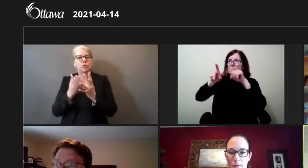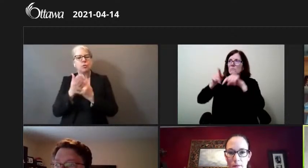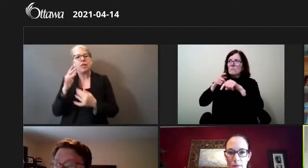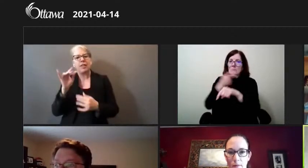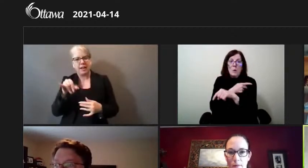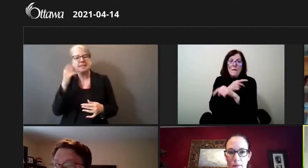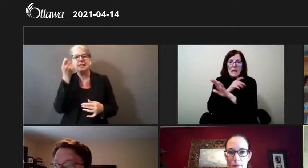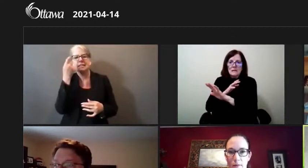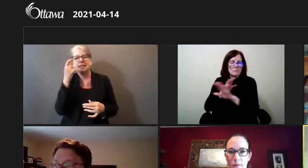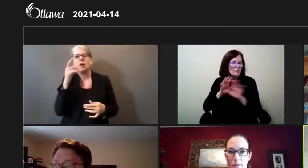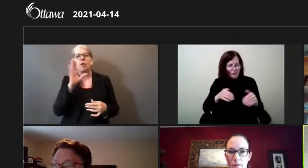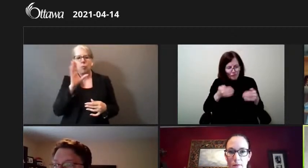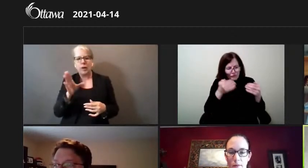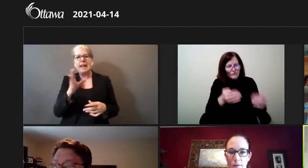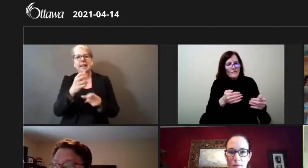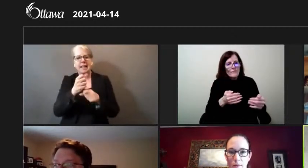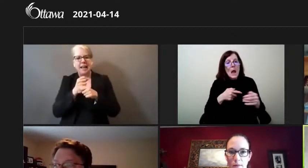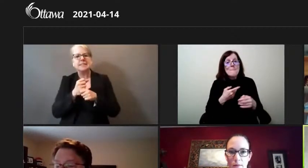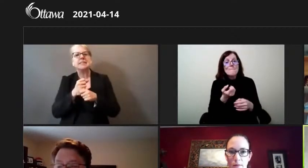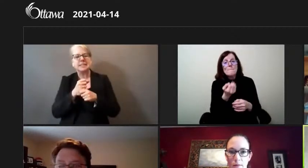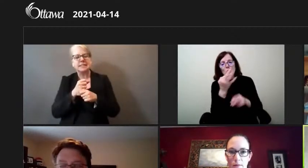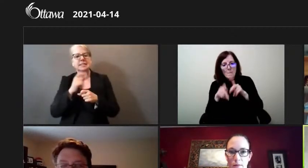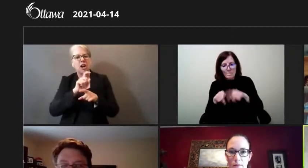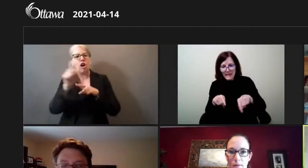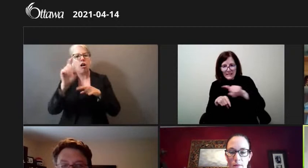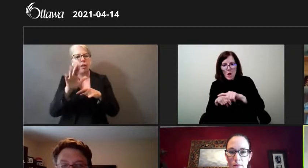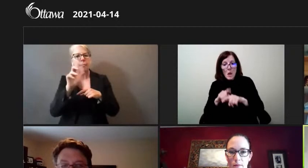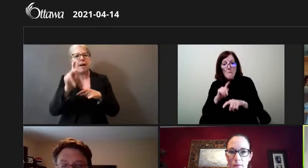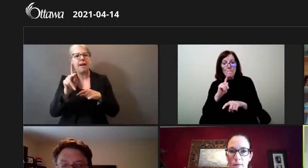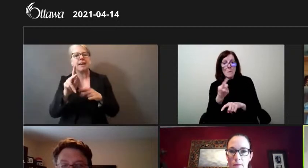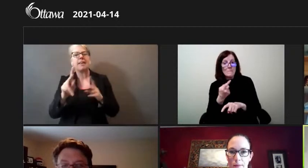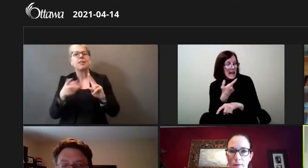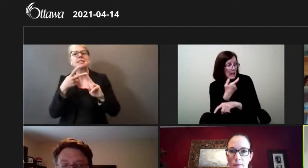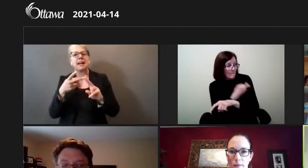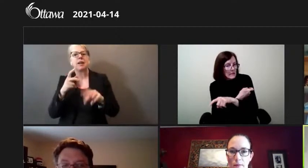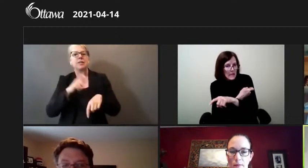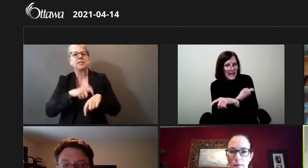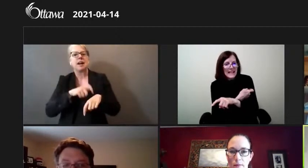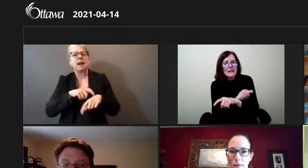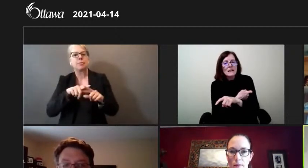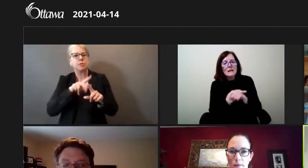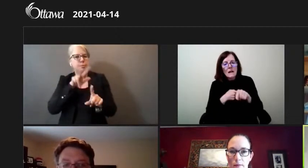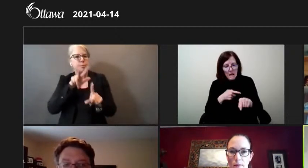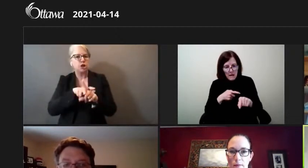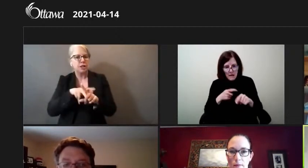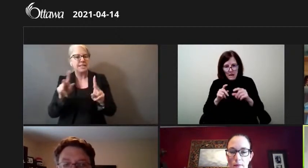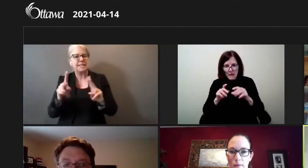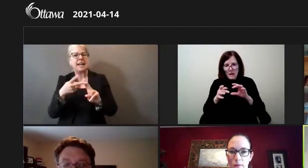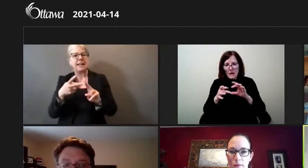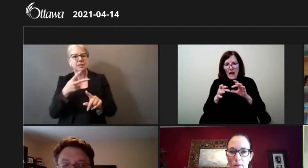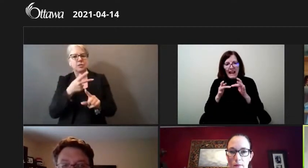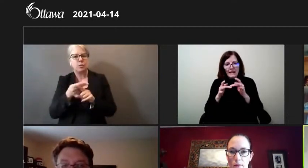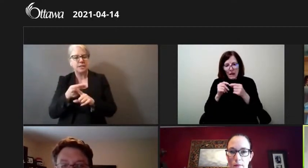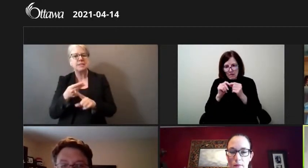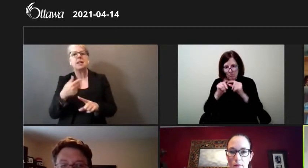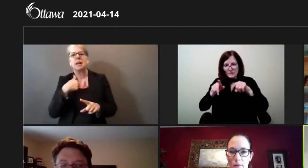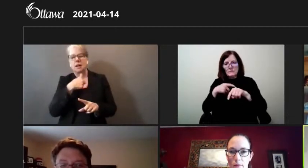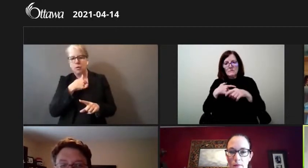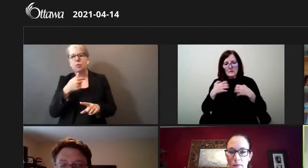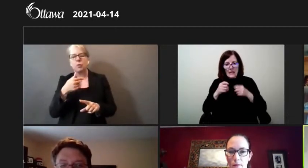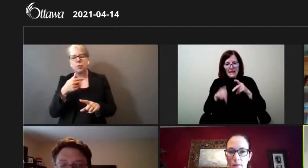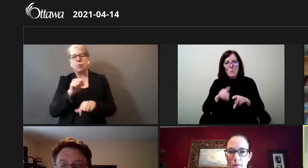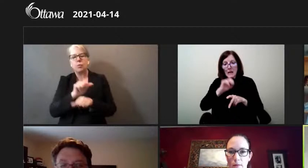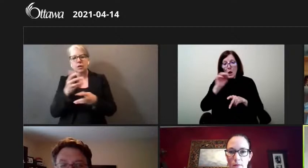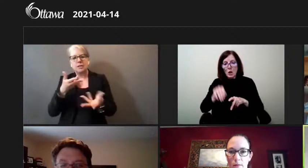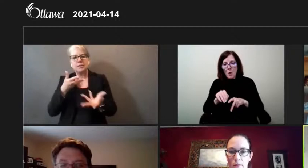will get a call back when it's time to book a second dose. We've worked with it, and hopefully